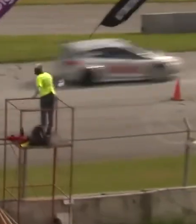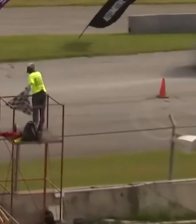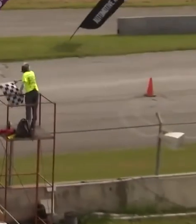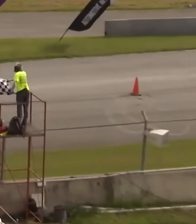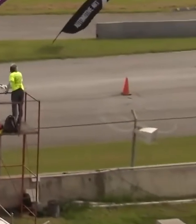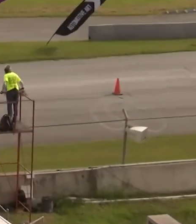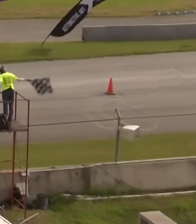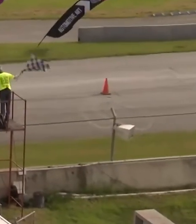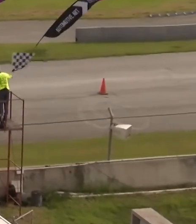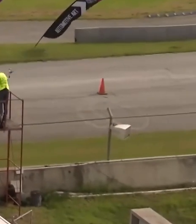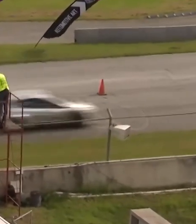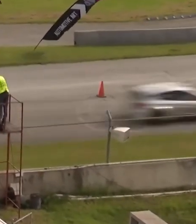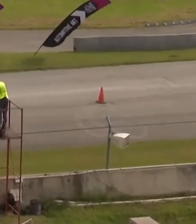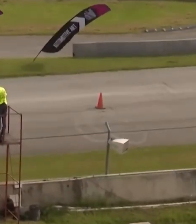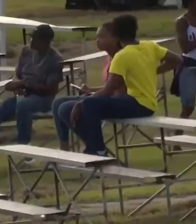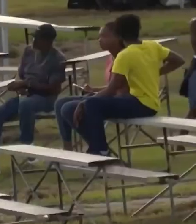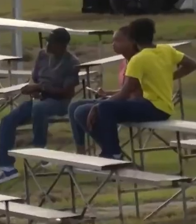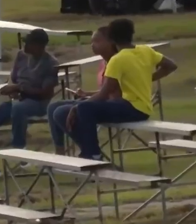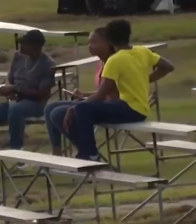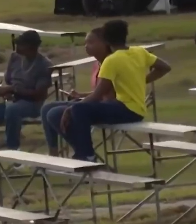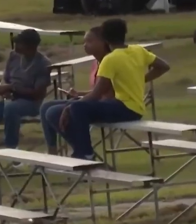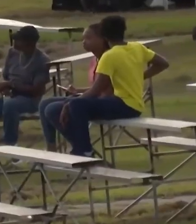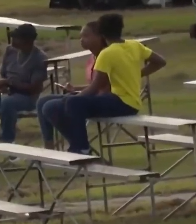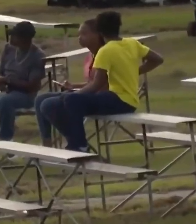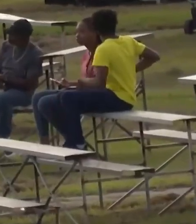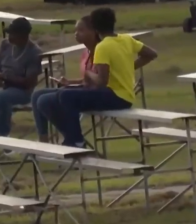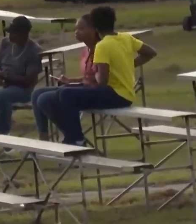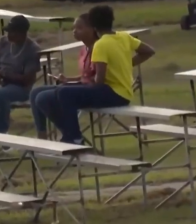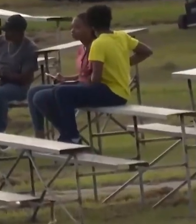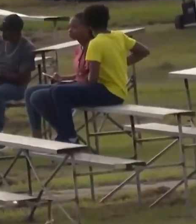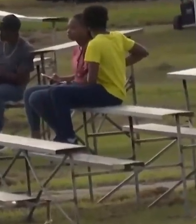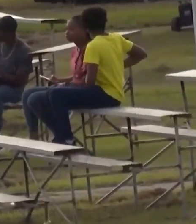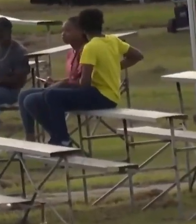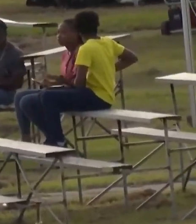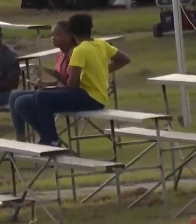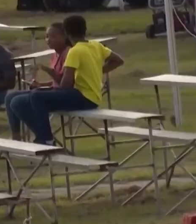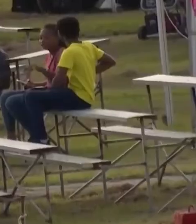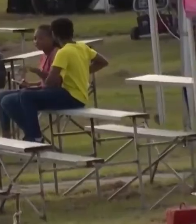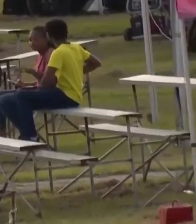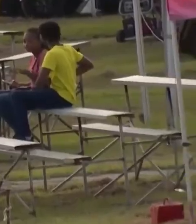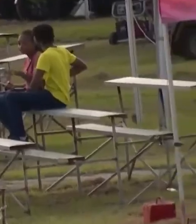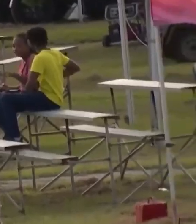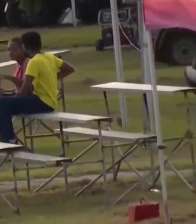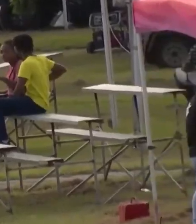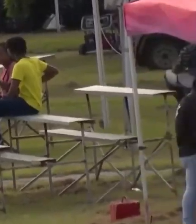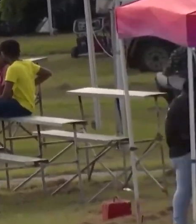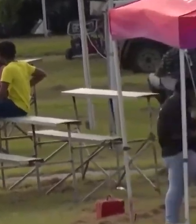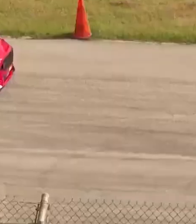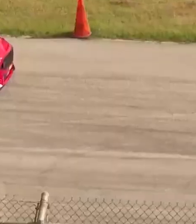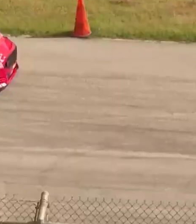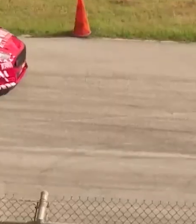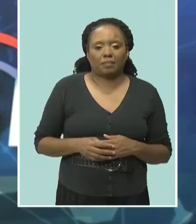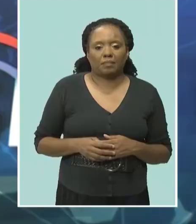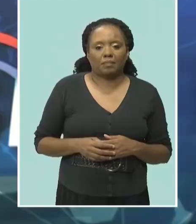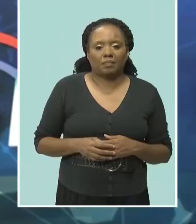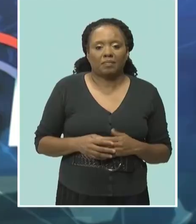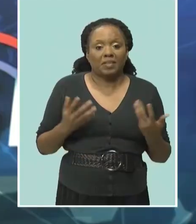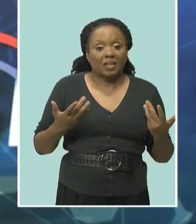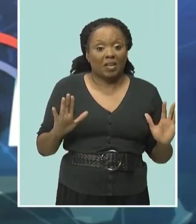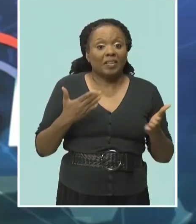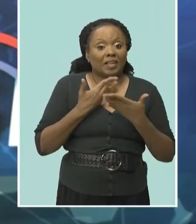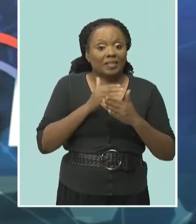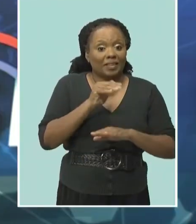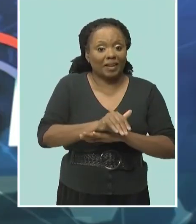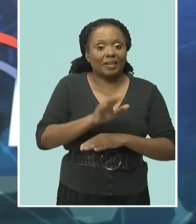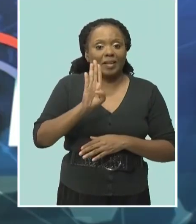the line to take the win. Loads of entertainment at Ultrafest 2022. That's our news.